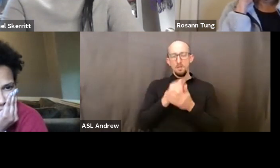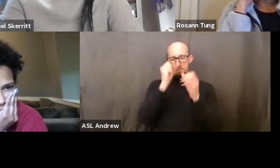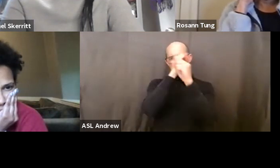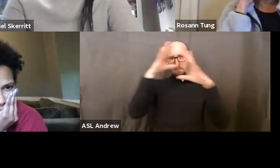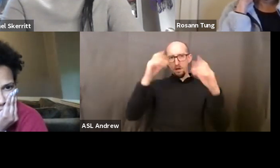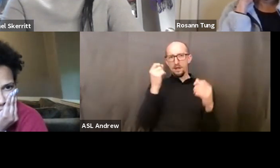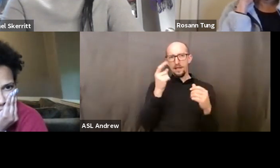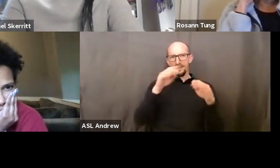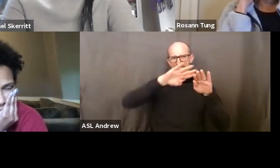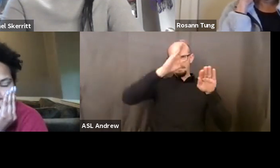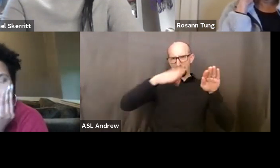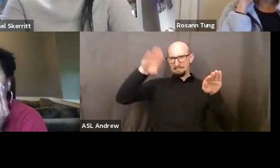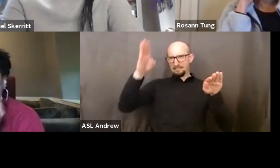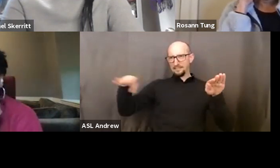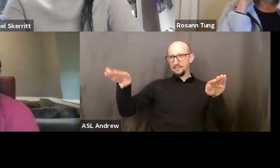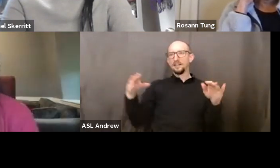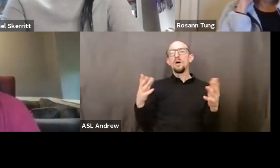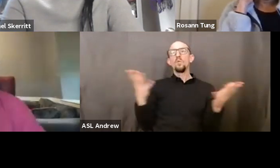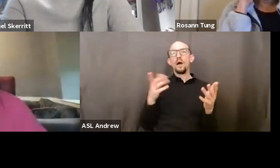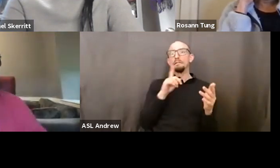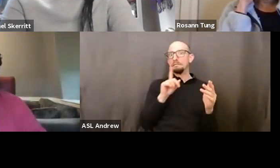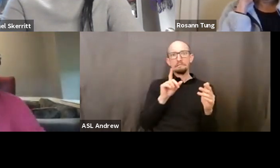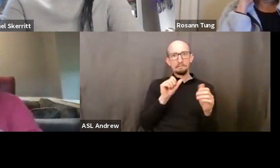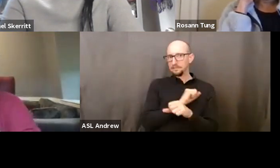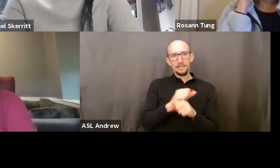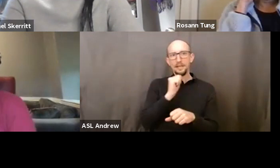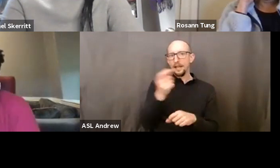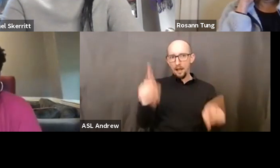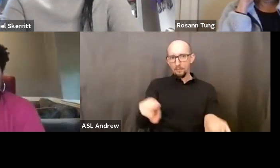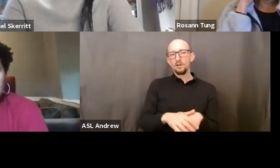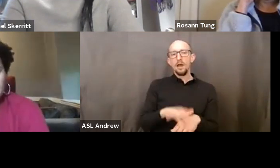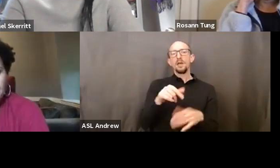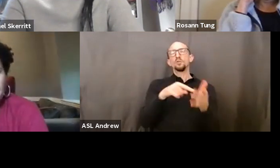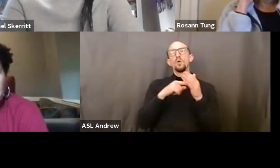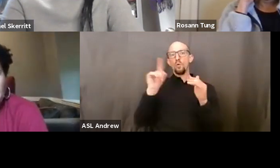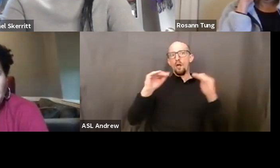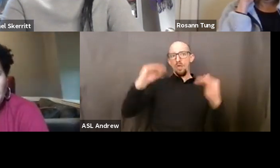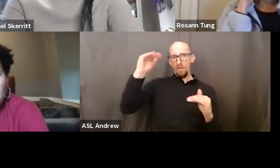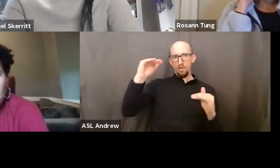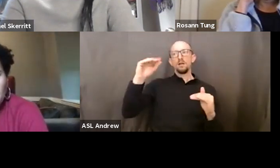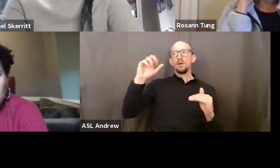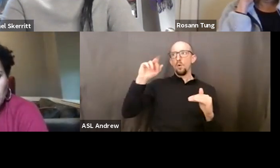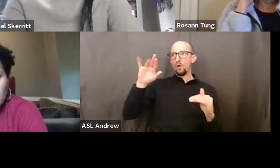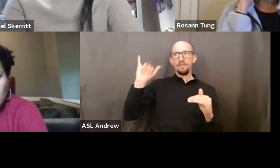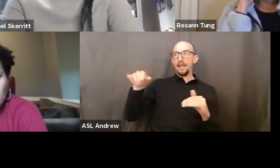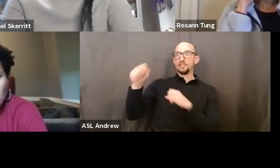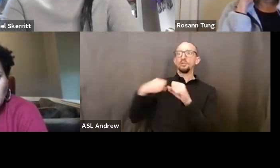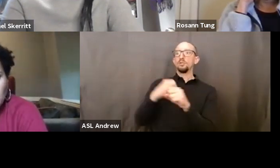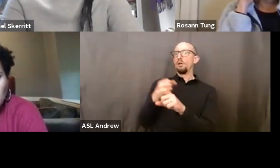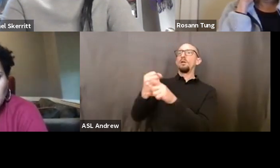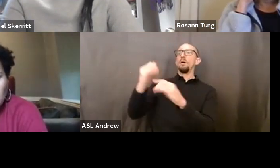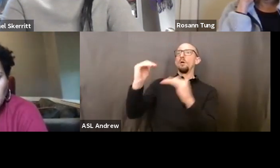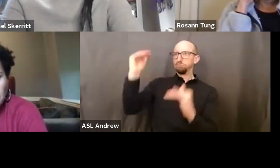what didn't happen. It would give you the gap or the historical gap that happened that year, correct?